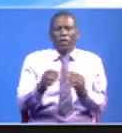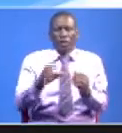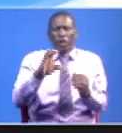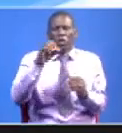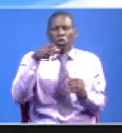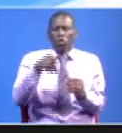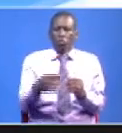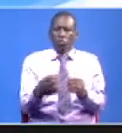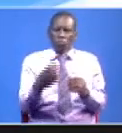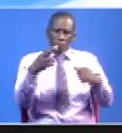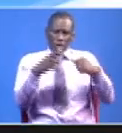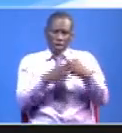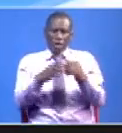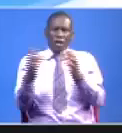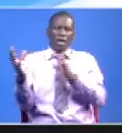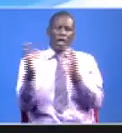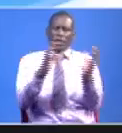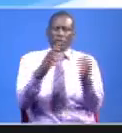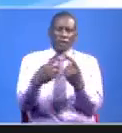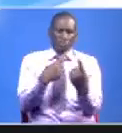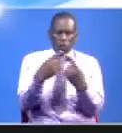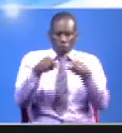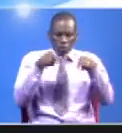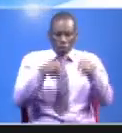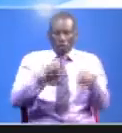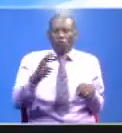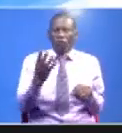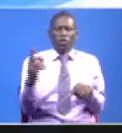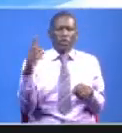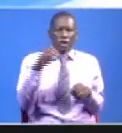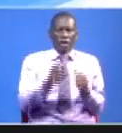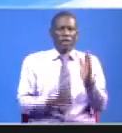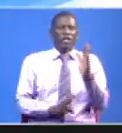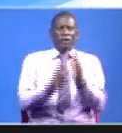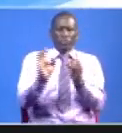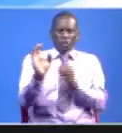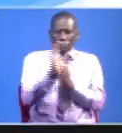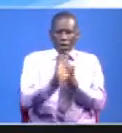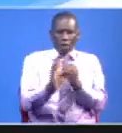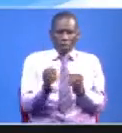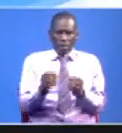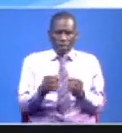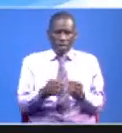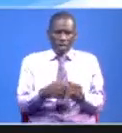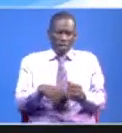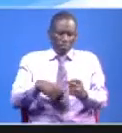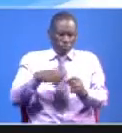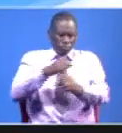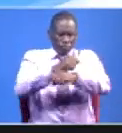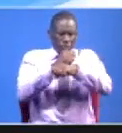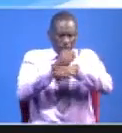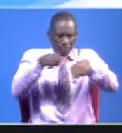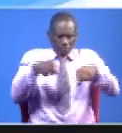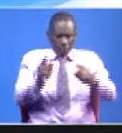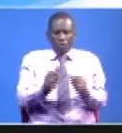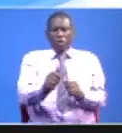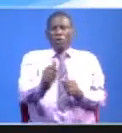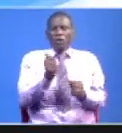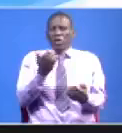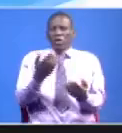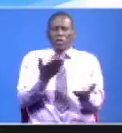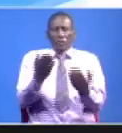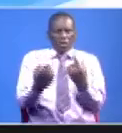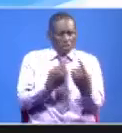Azerbaijan as the climate talks enter the fourth day. Now, developed countries are putting up a spirited defense, rejecting any talks